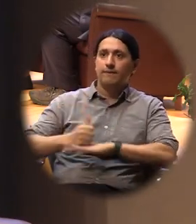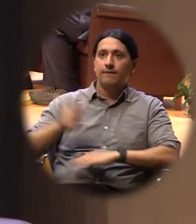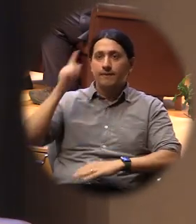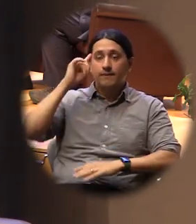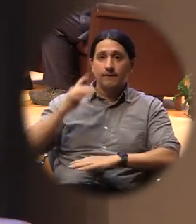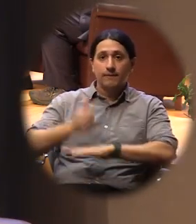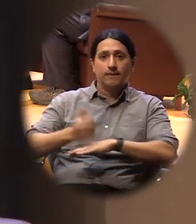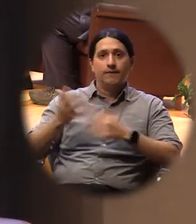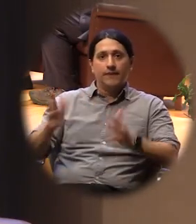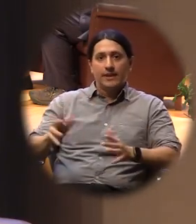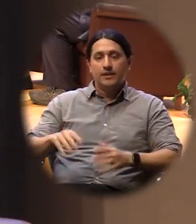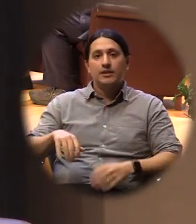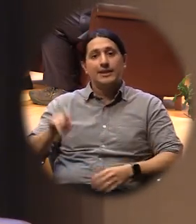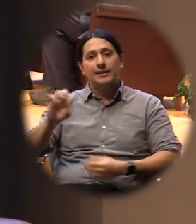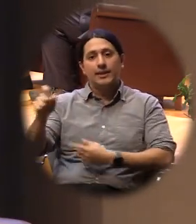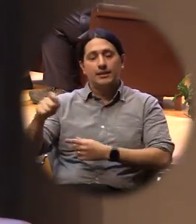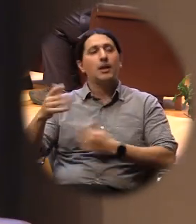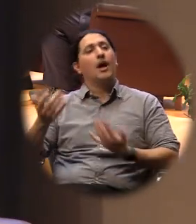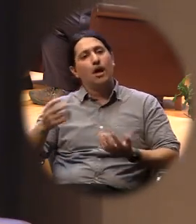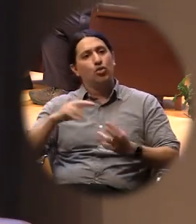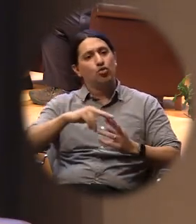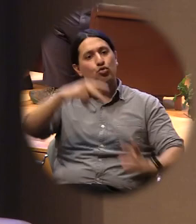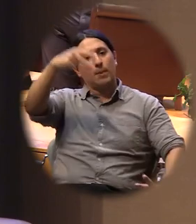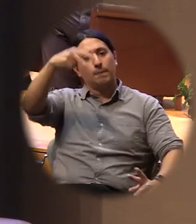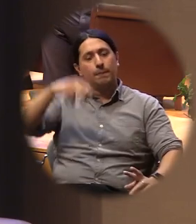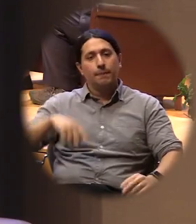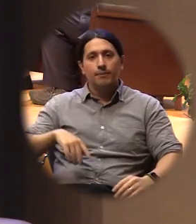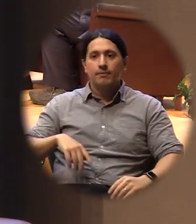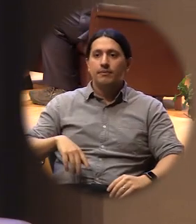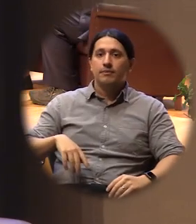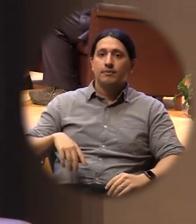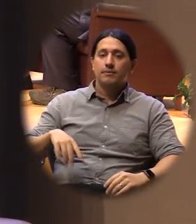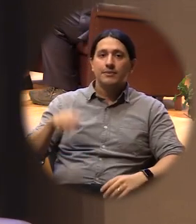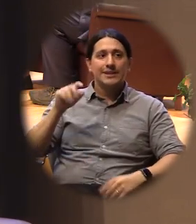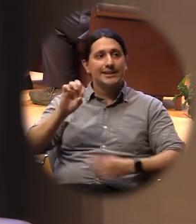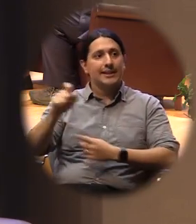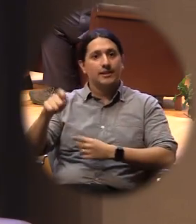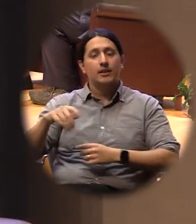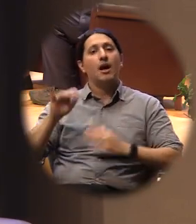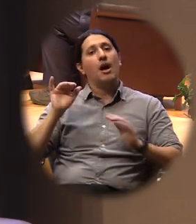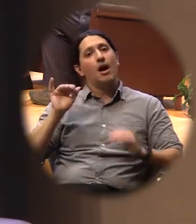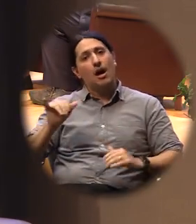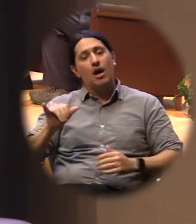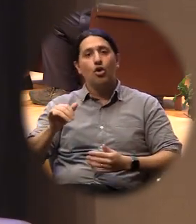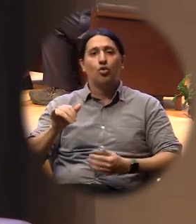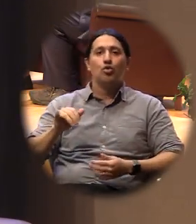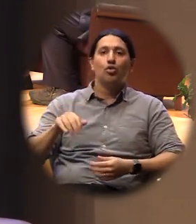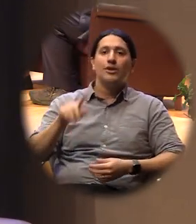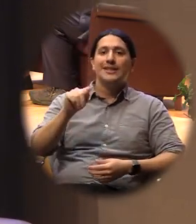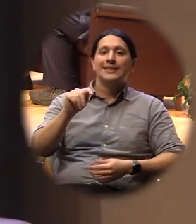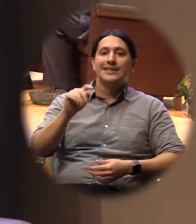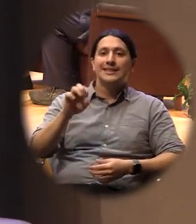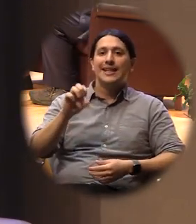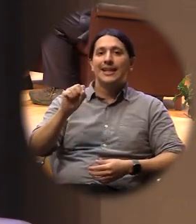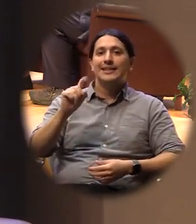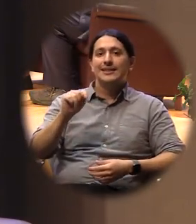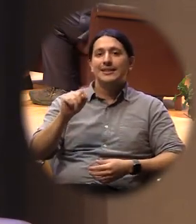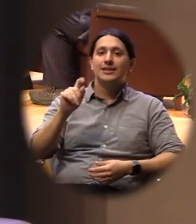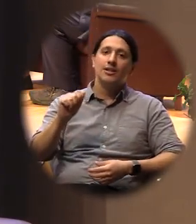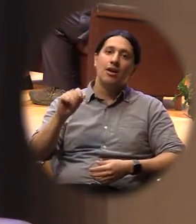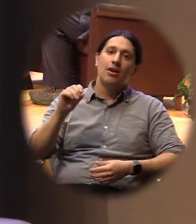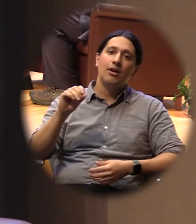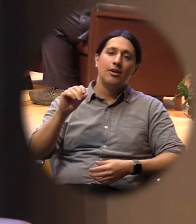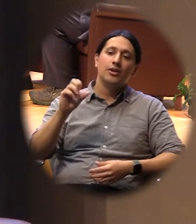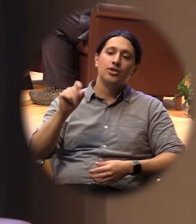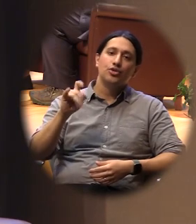some people say, oh, chromosomes. And you say sex and other people say, oh, testosterone, and so forth. And no one of these